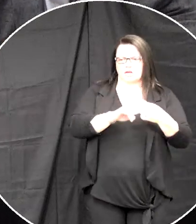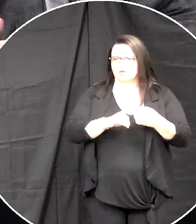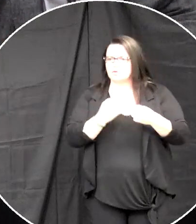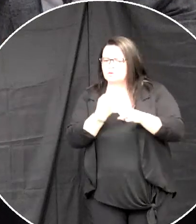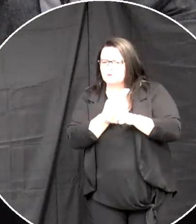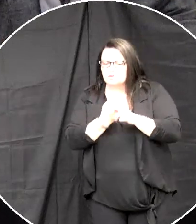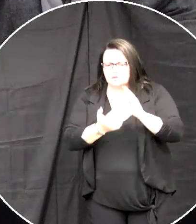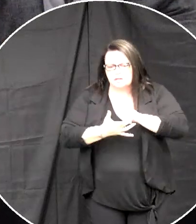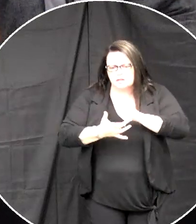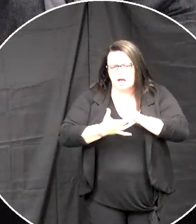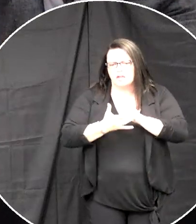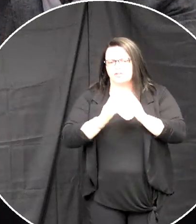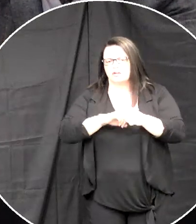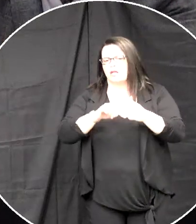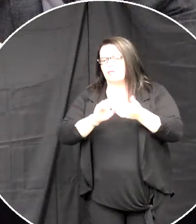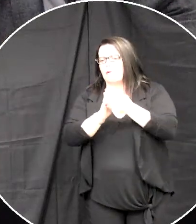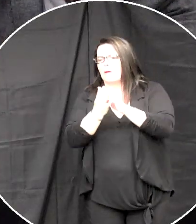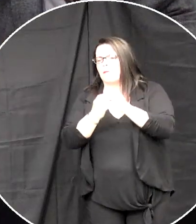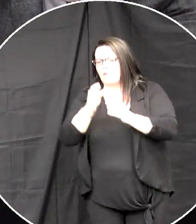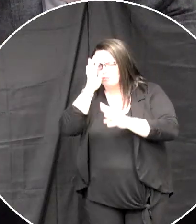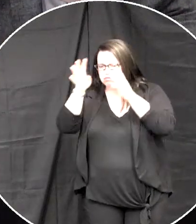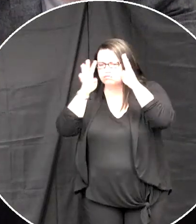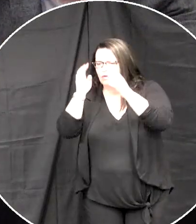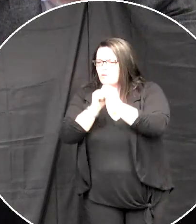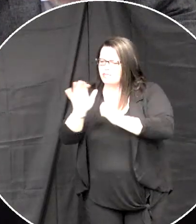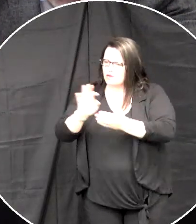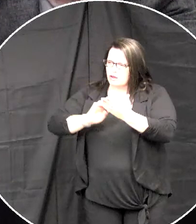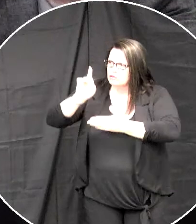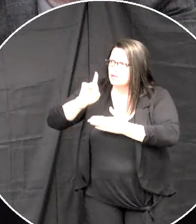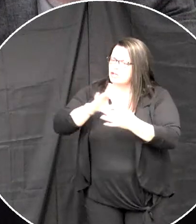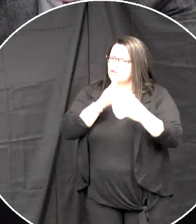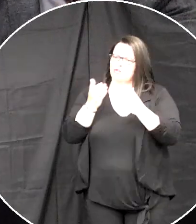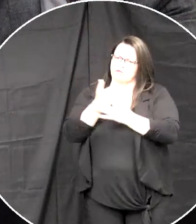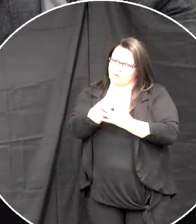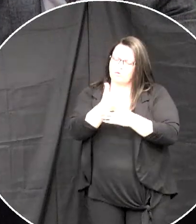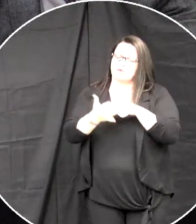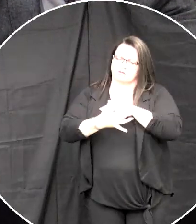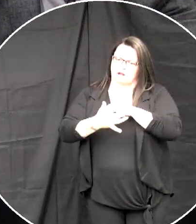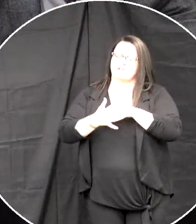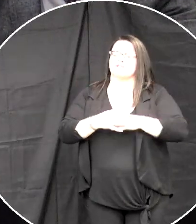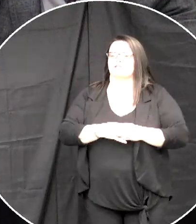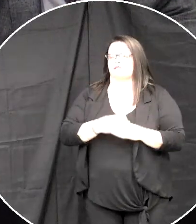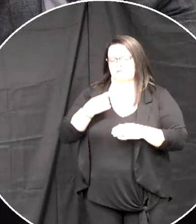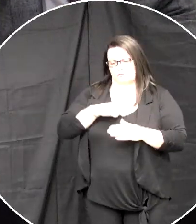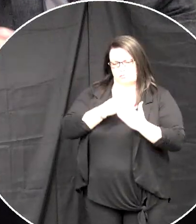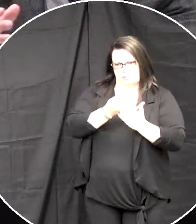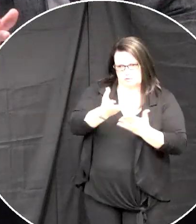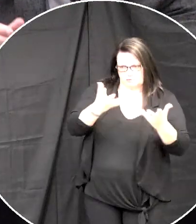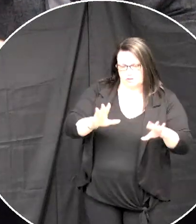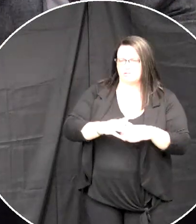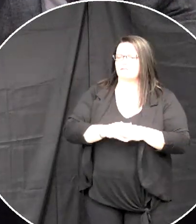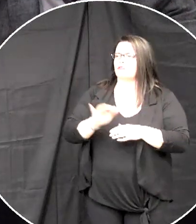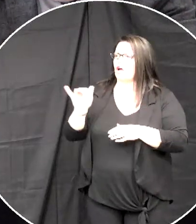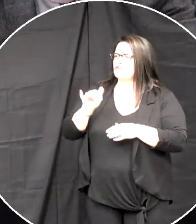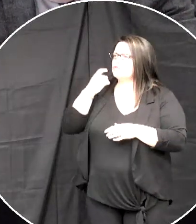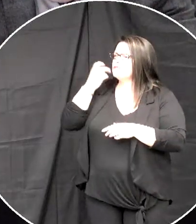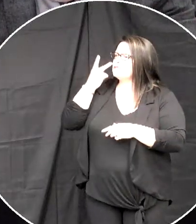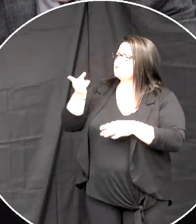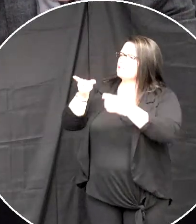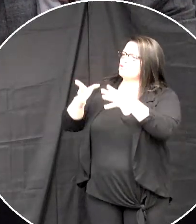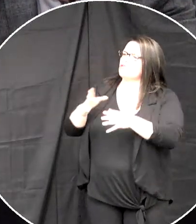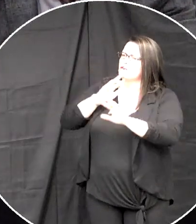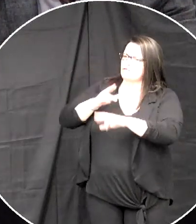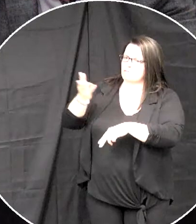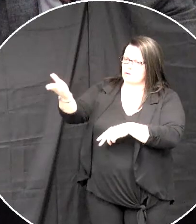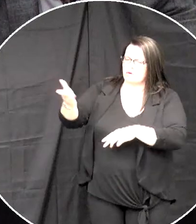and being more creative with their education and more hands-on. And of course, as was in the director's report,